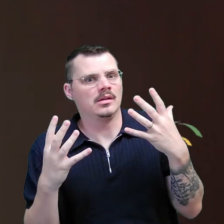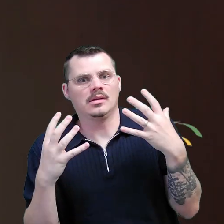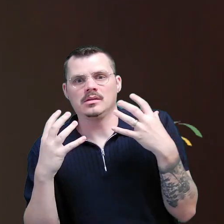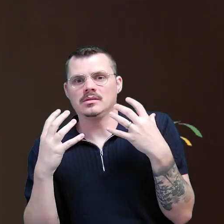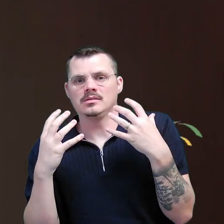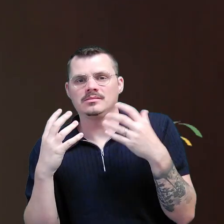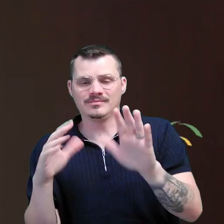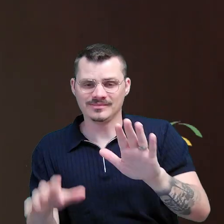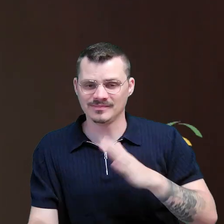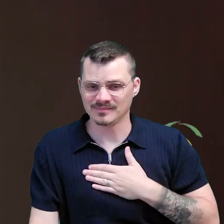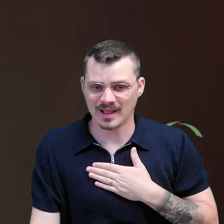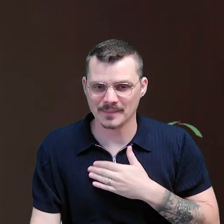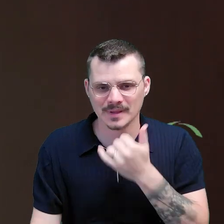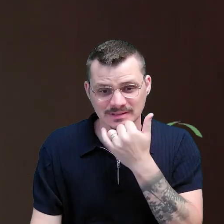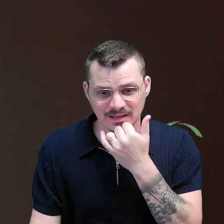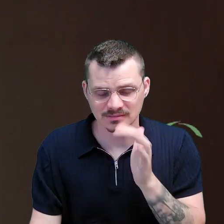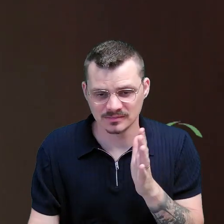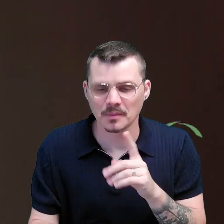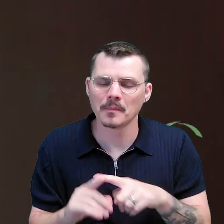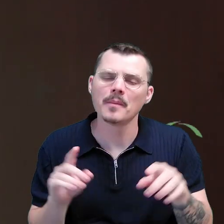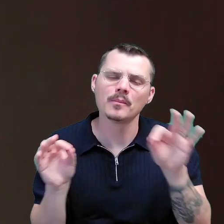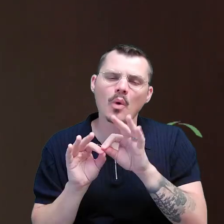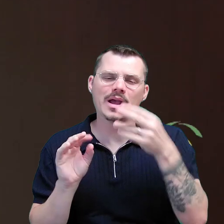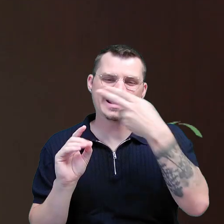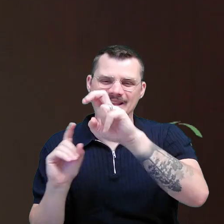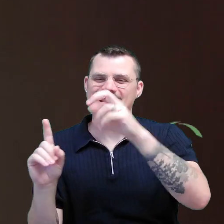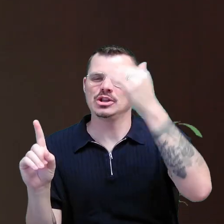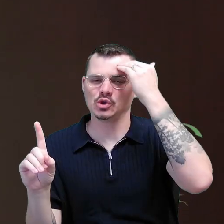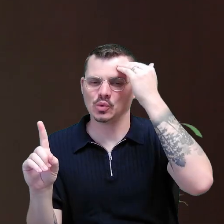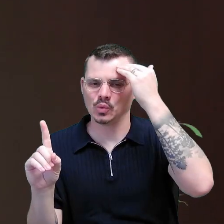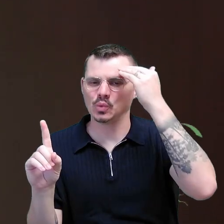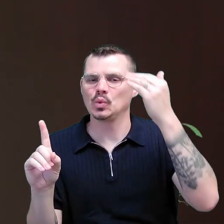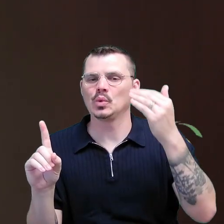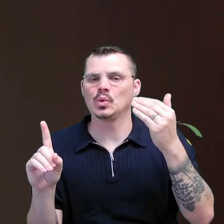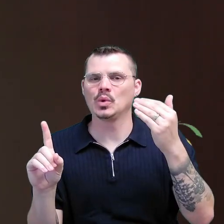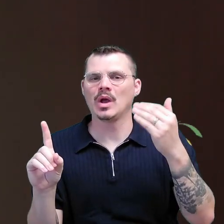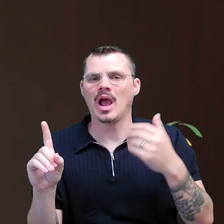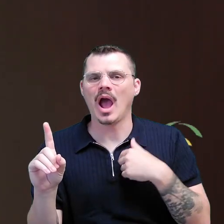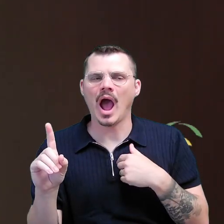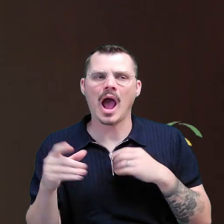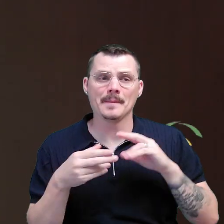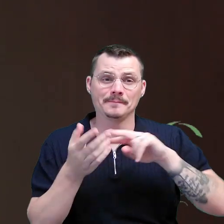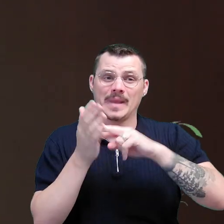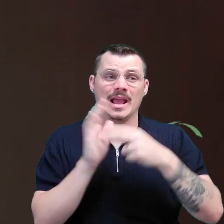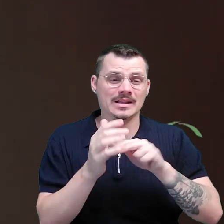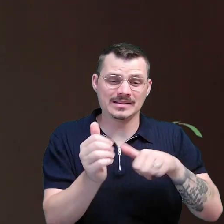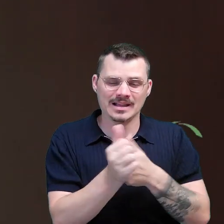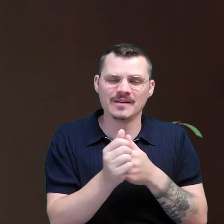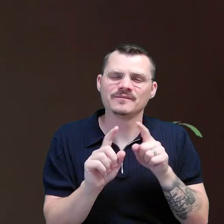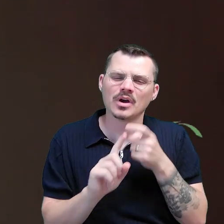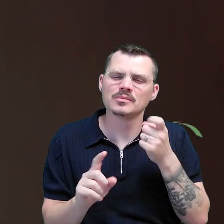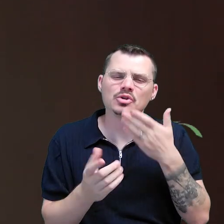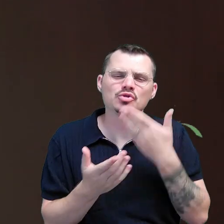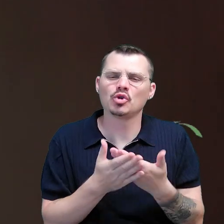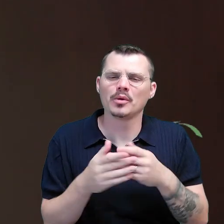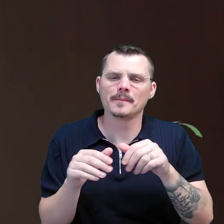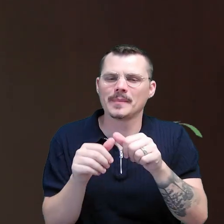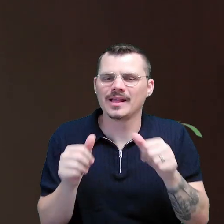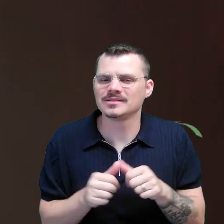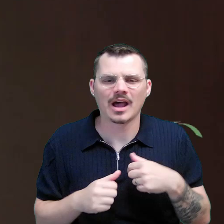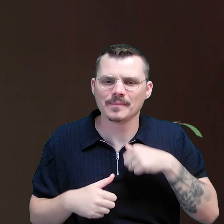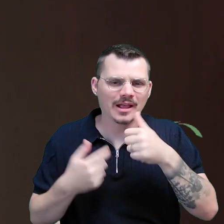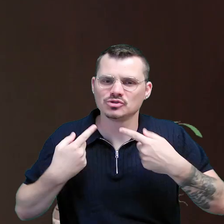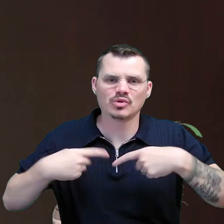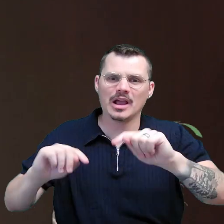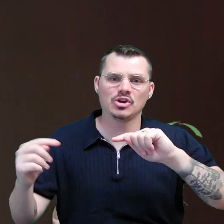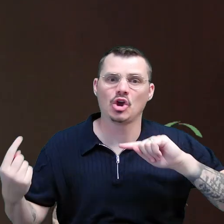It was my mistake, wasn't it? But at least he knew it came from a good place. I wasn't trying to hurt